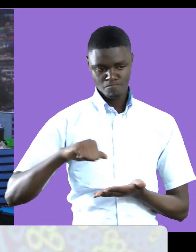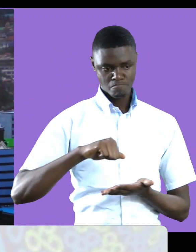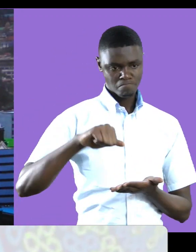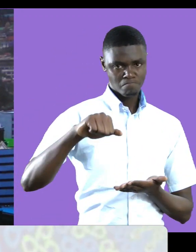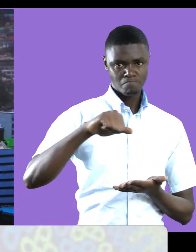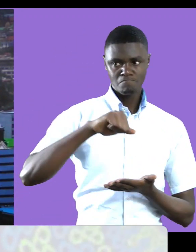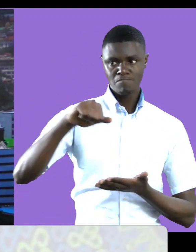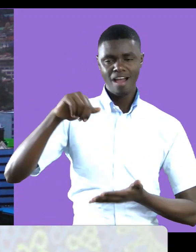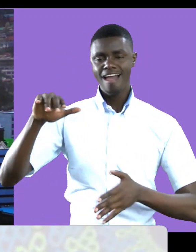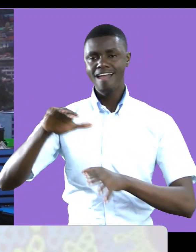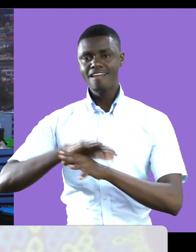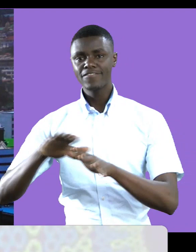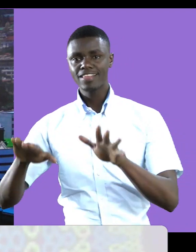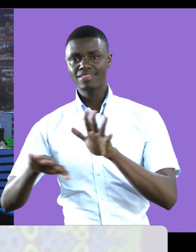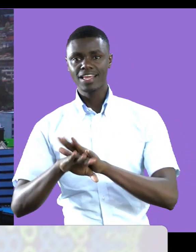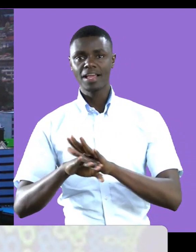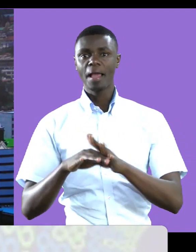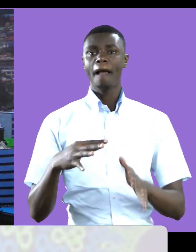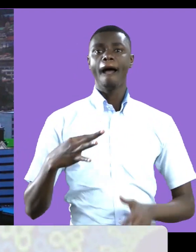I'm going to go to the house.